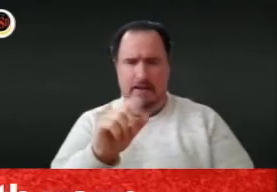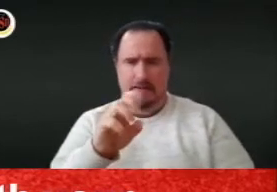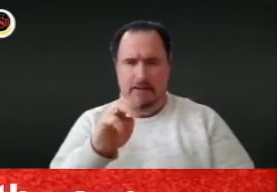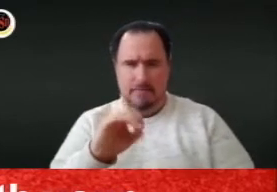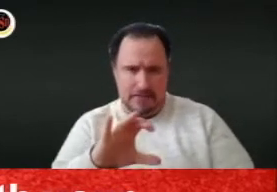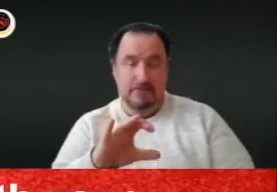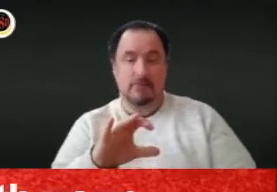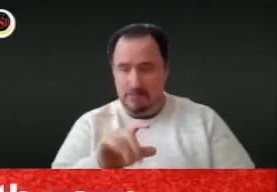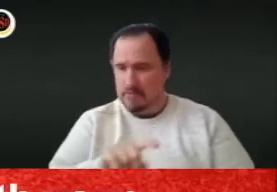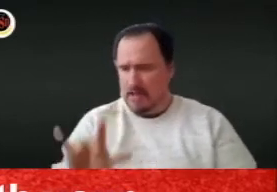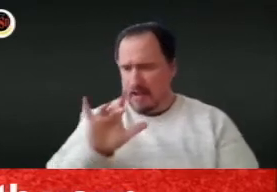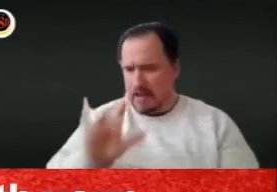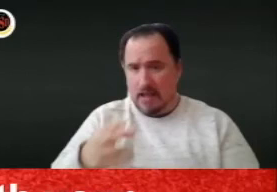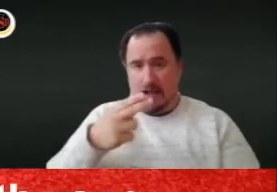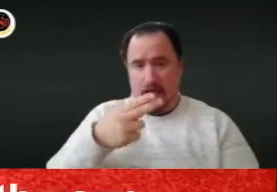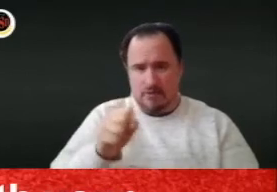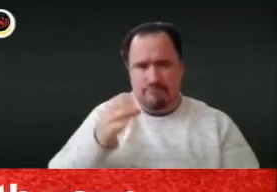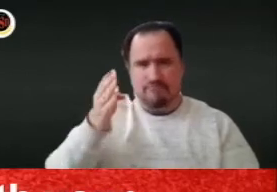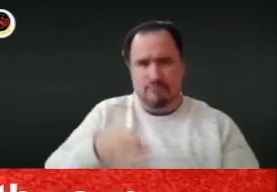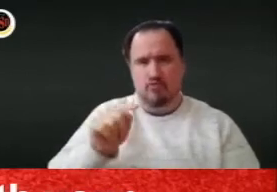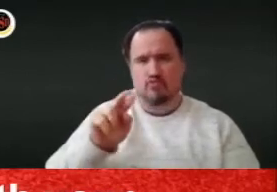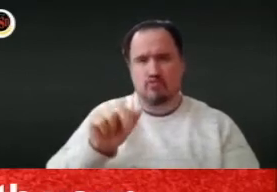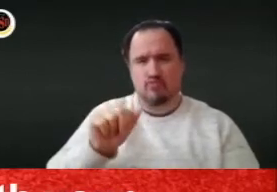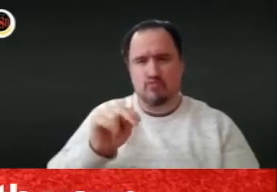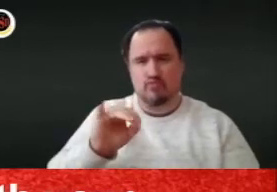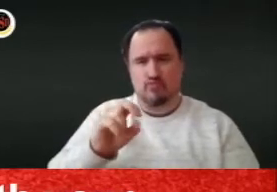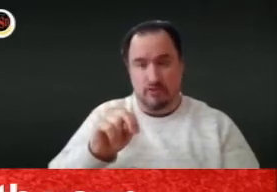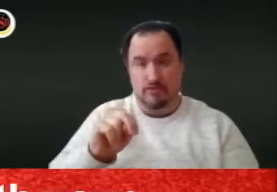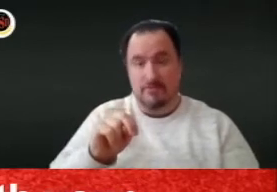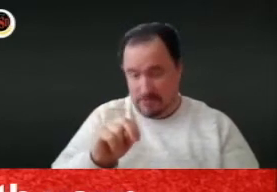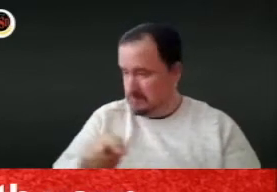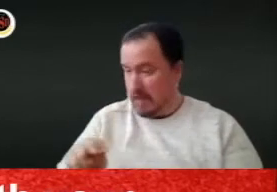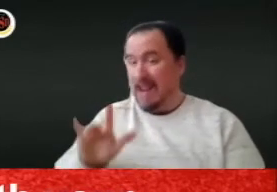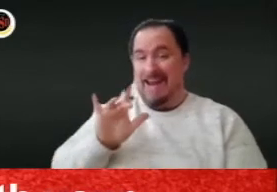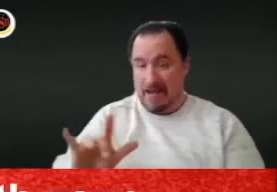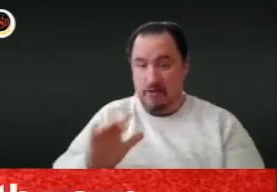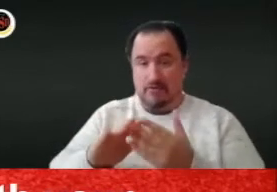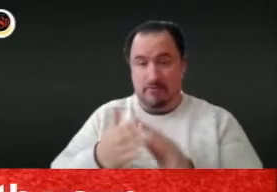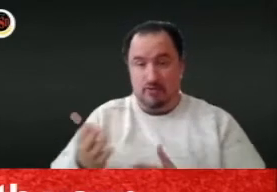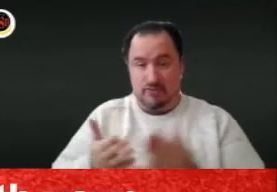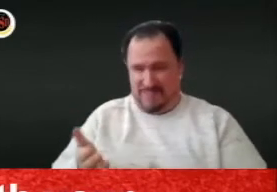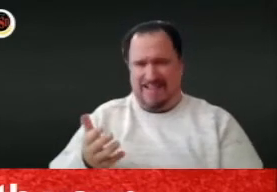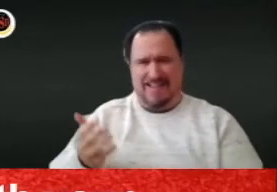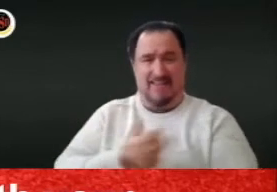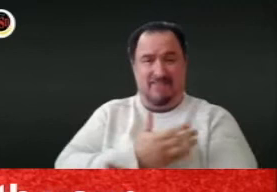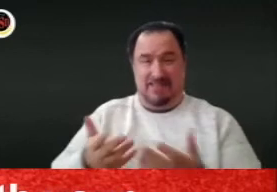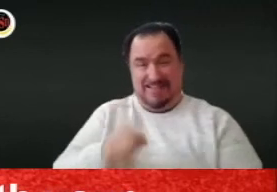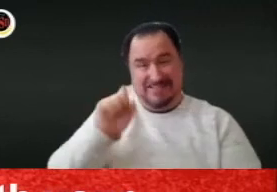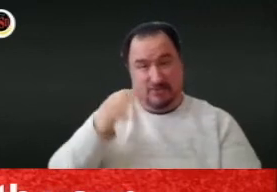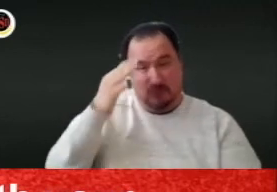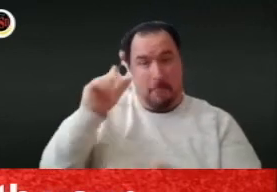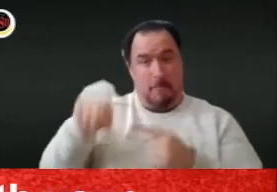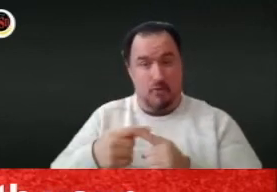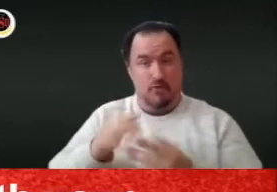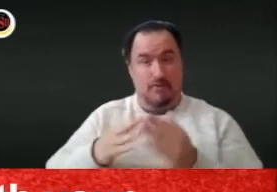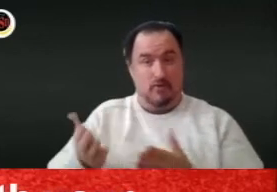click on academic, and then there's a high school/transition tab, and then there's community